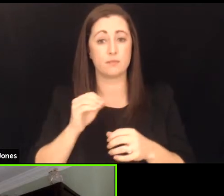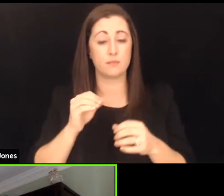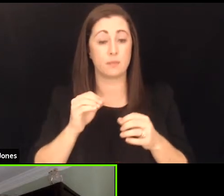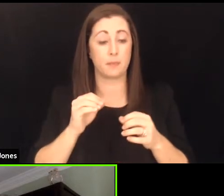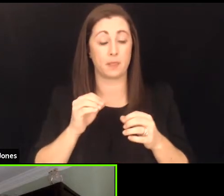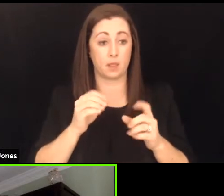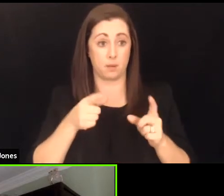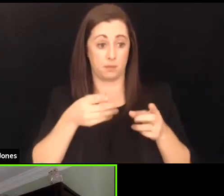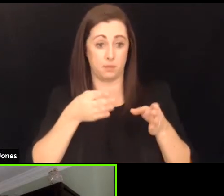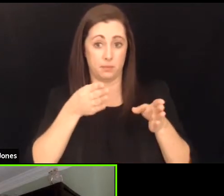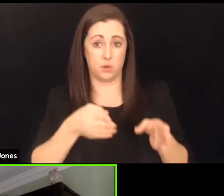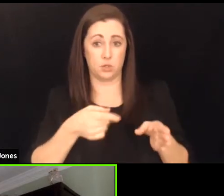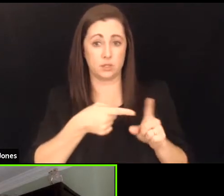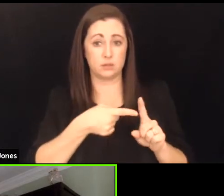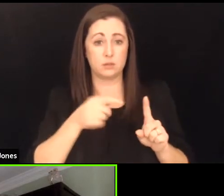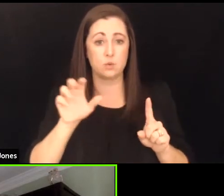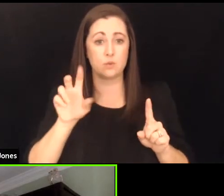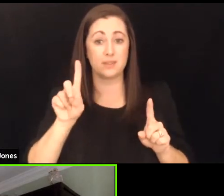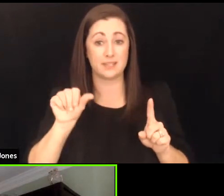is just,